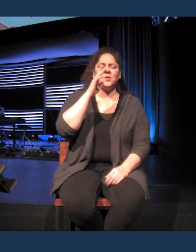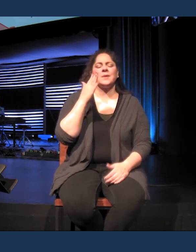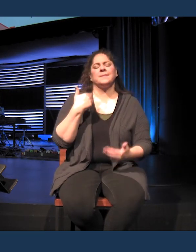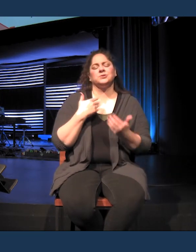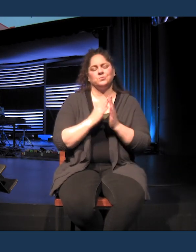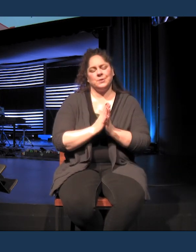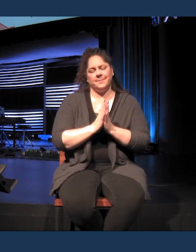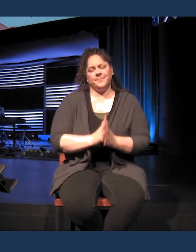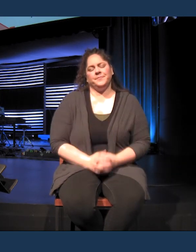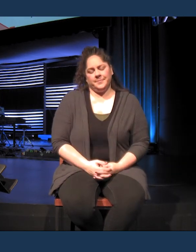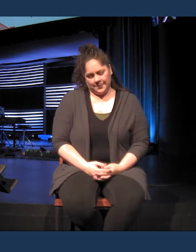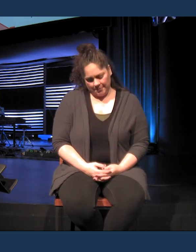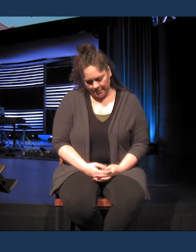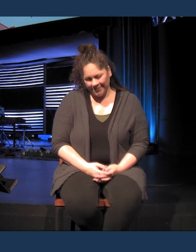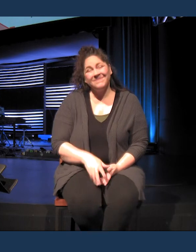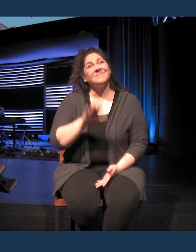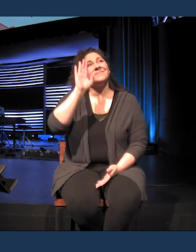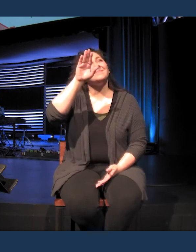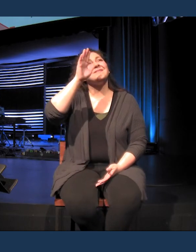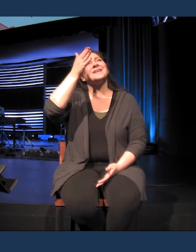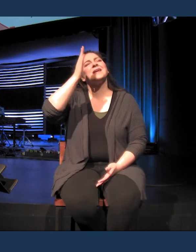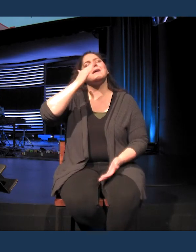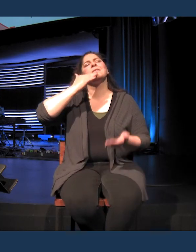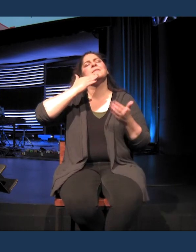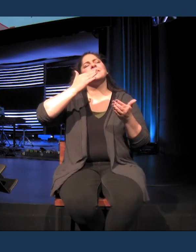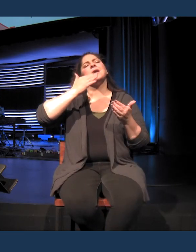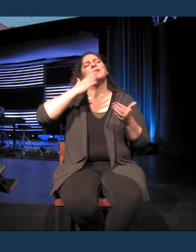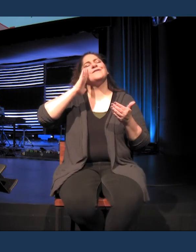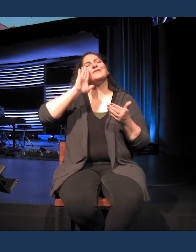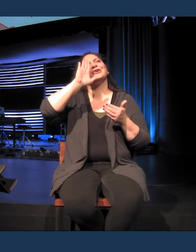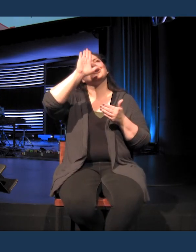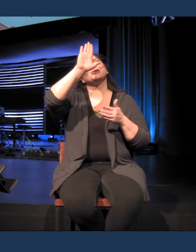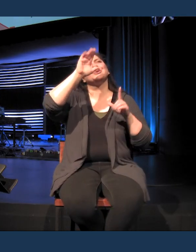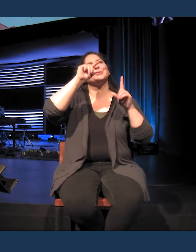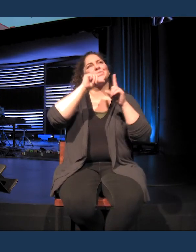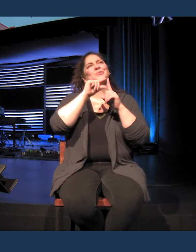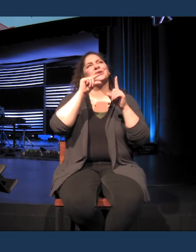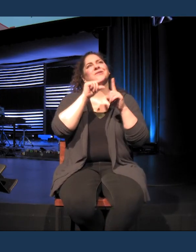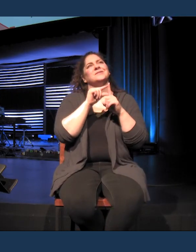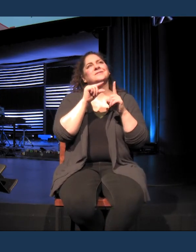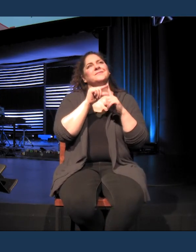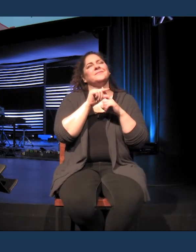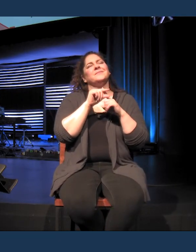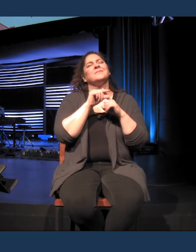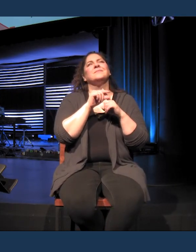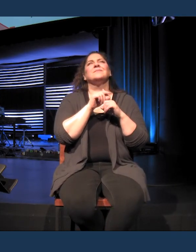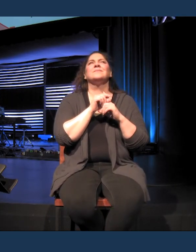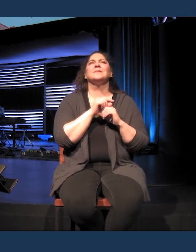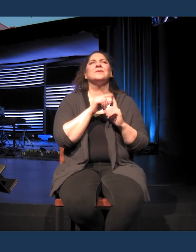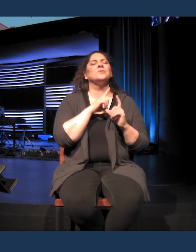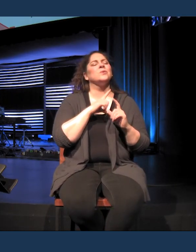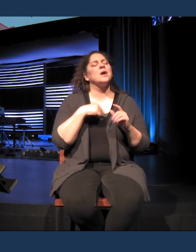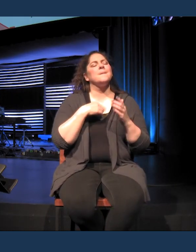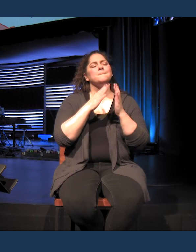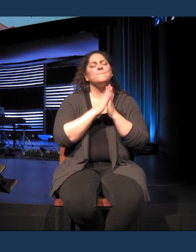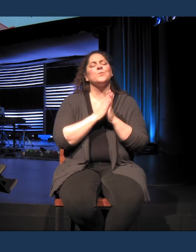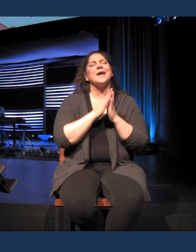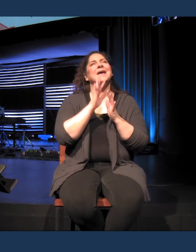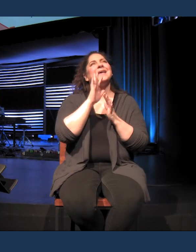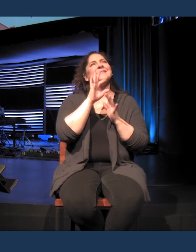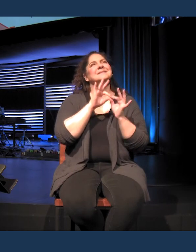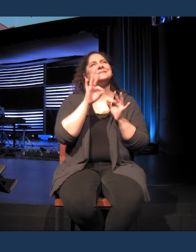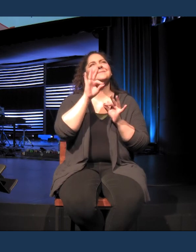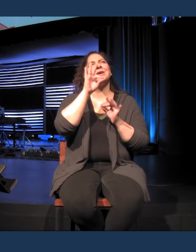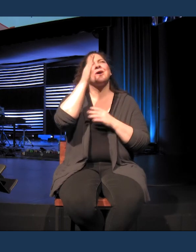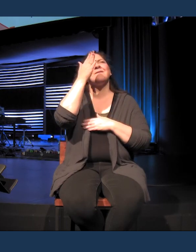pray. God, thank you so much for your word. Lord, I pray that the Spirit of God would take your